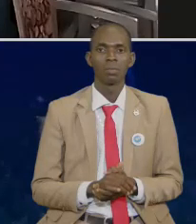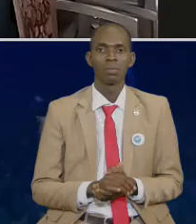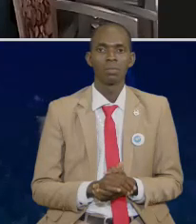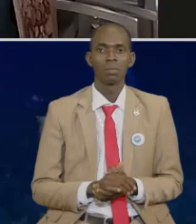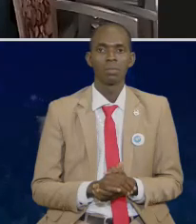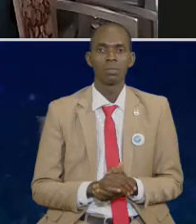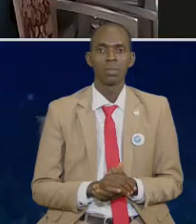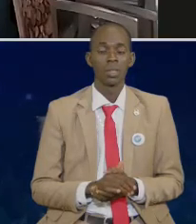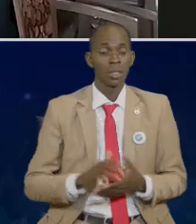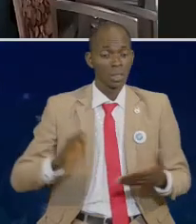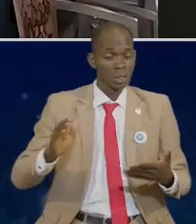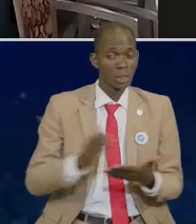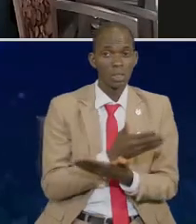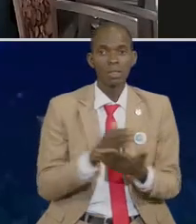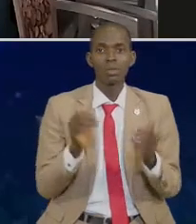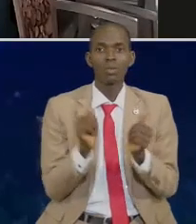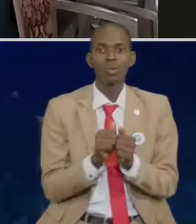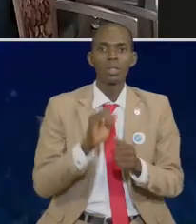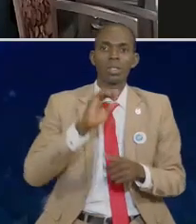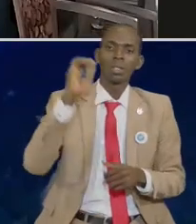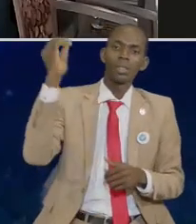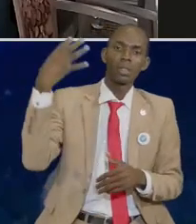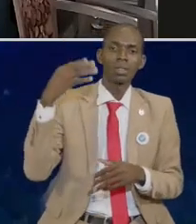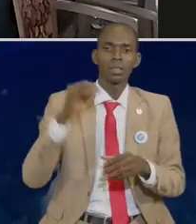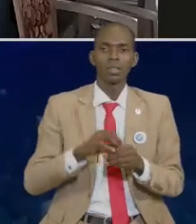Singing with grace in your hearts to the Lord.